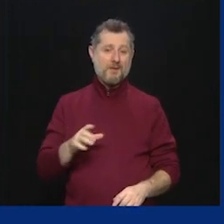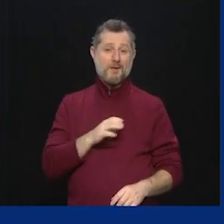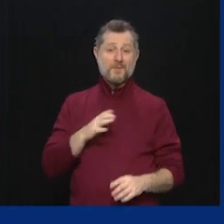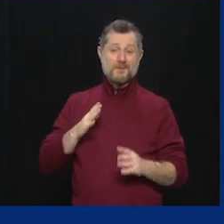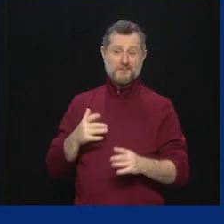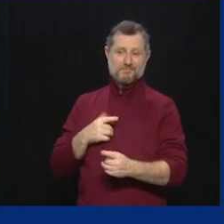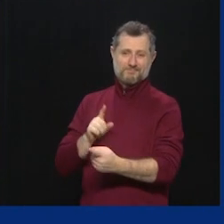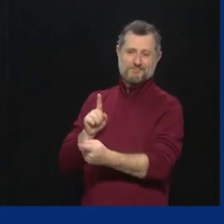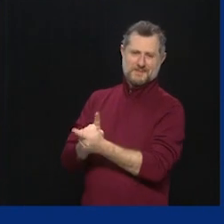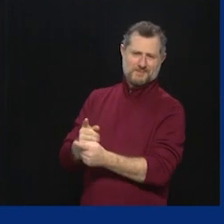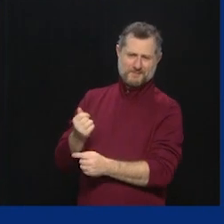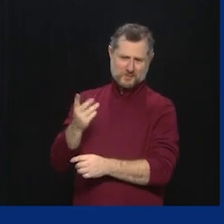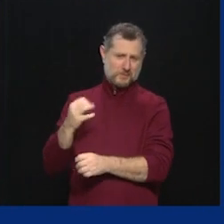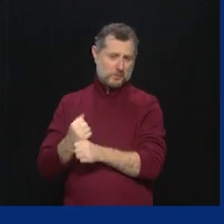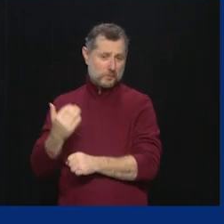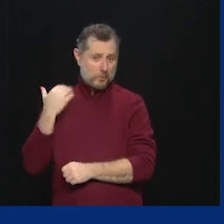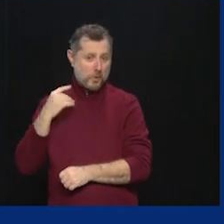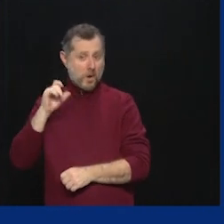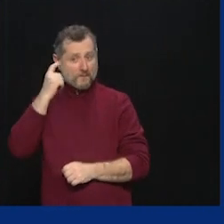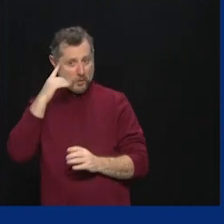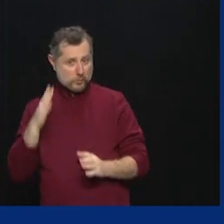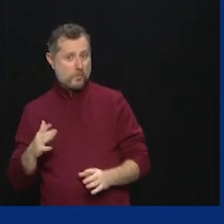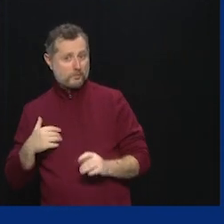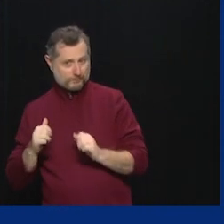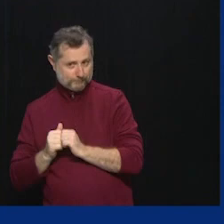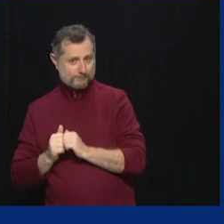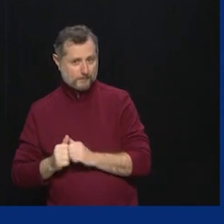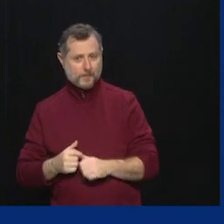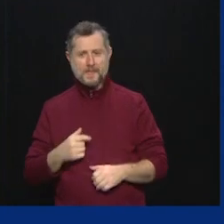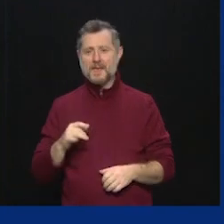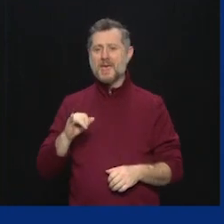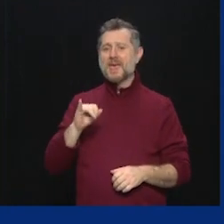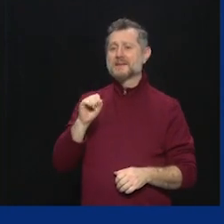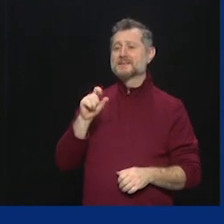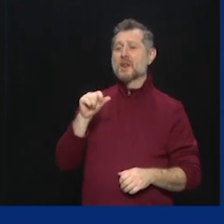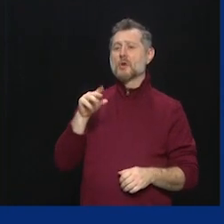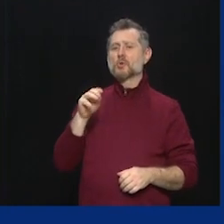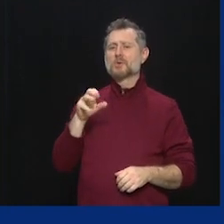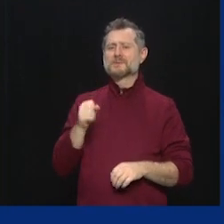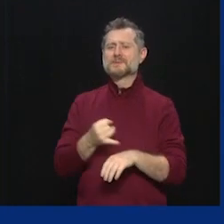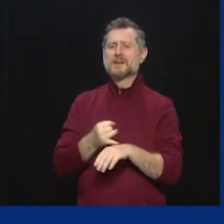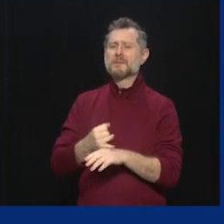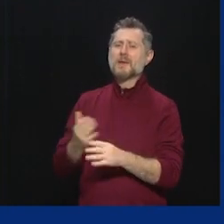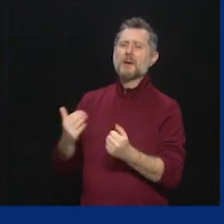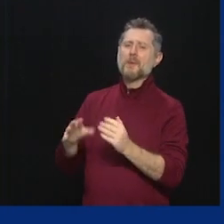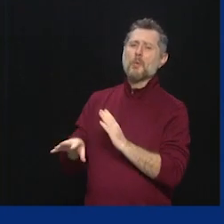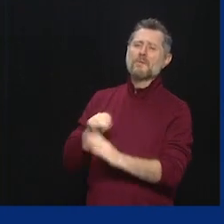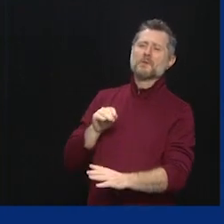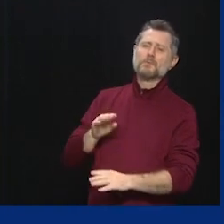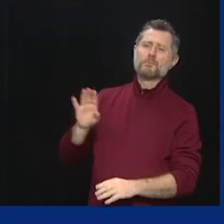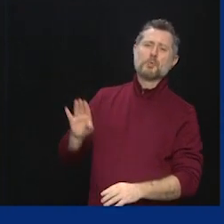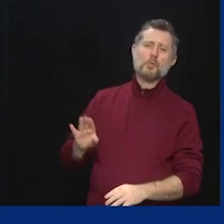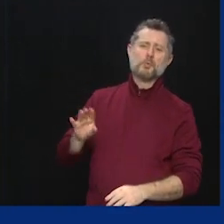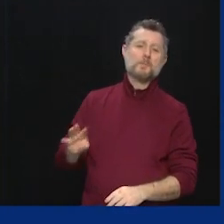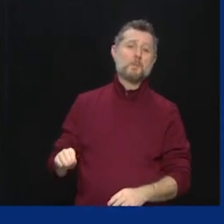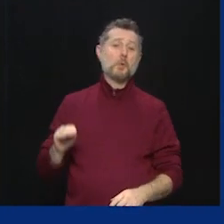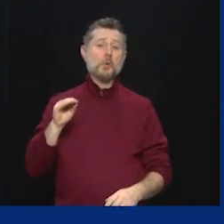governor because we wanted to get the Islanders out of Brooklyn and at least back on Long Island while this facility was being built.